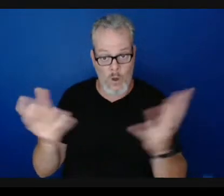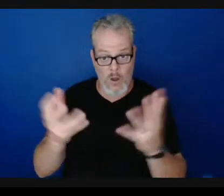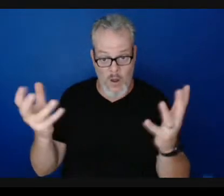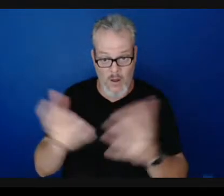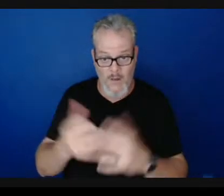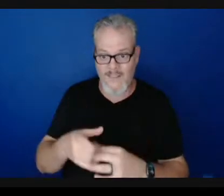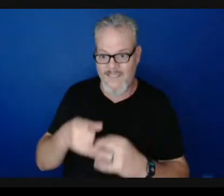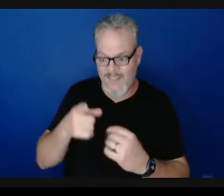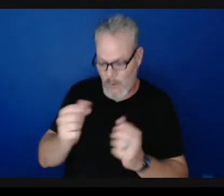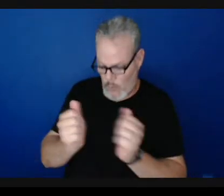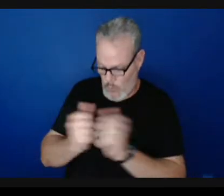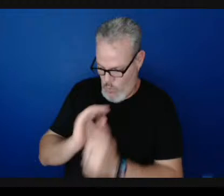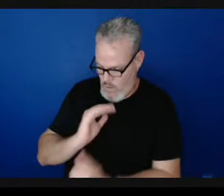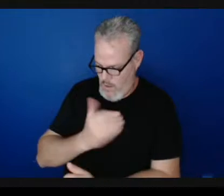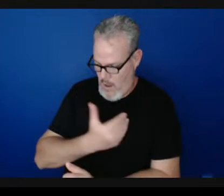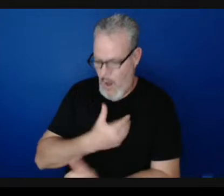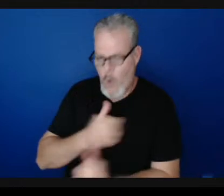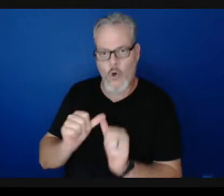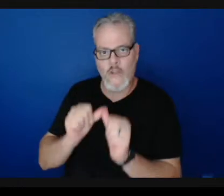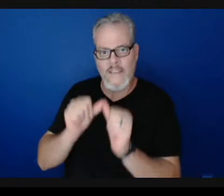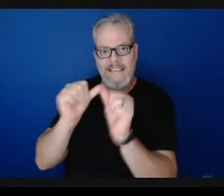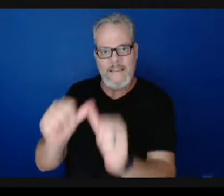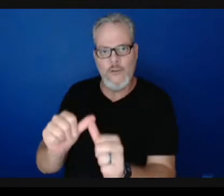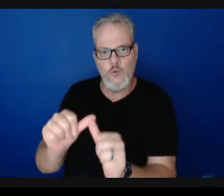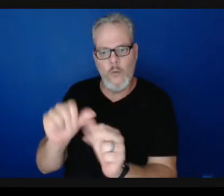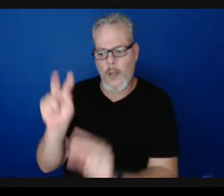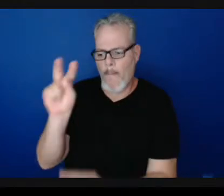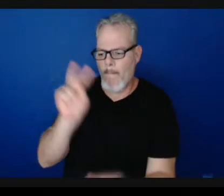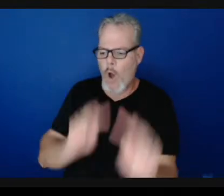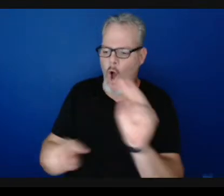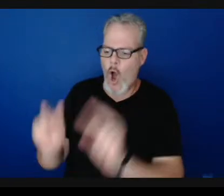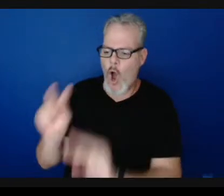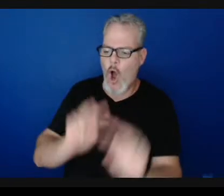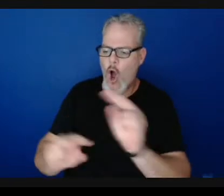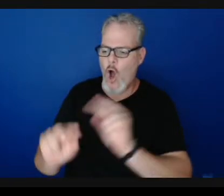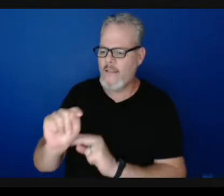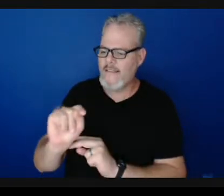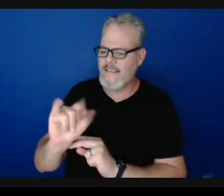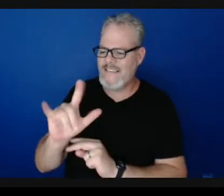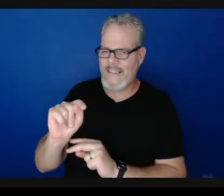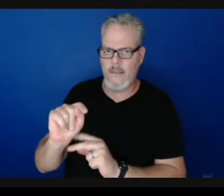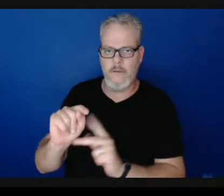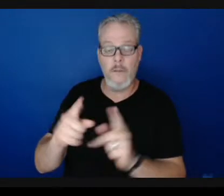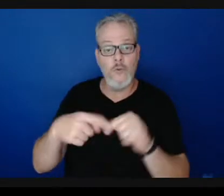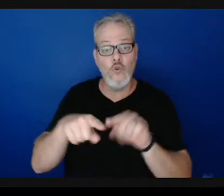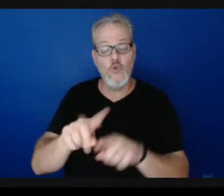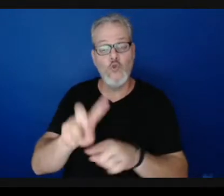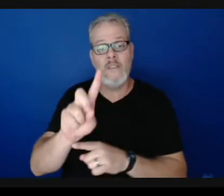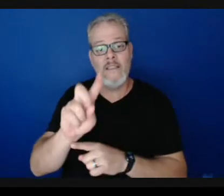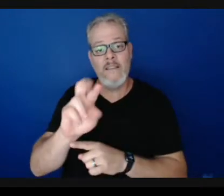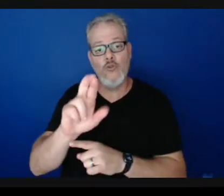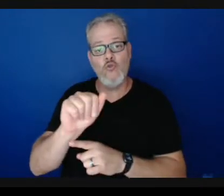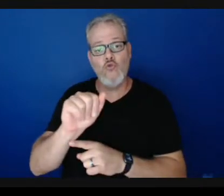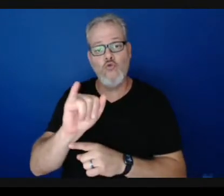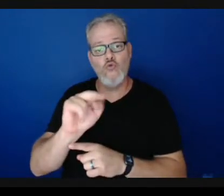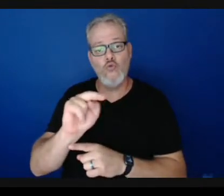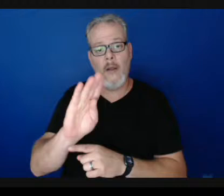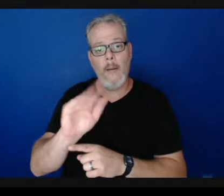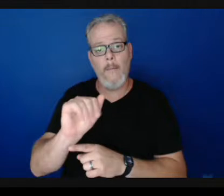with our continual tilt monitoring, during the drain back, we were seeing inflation, right, which